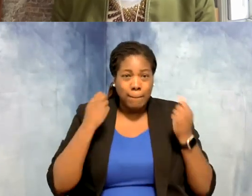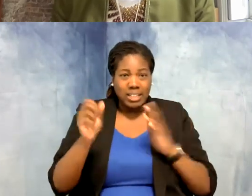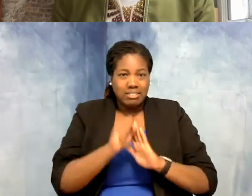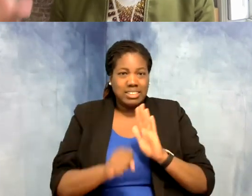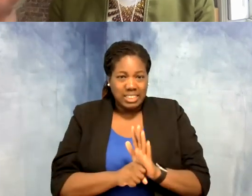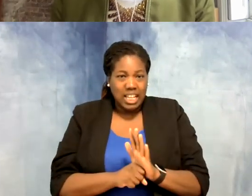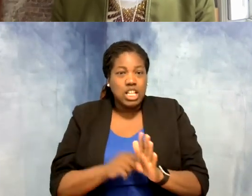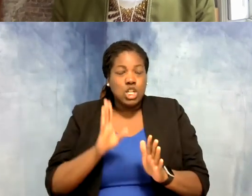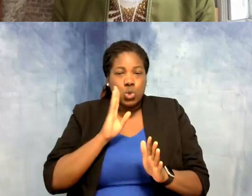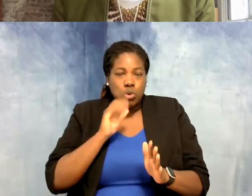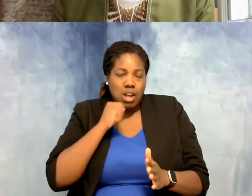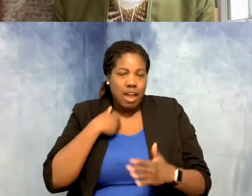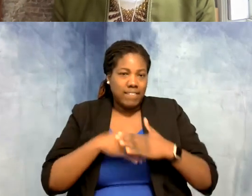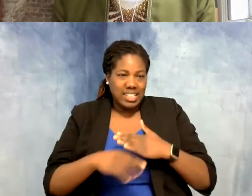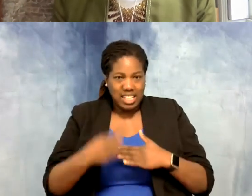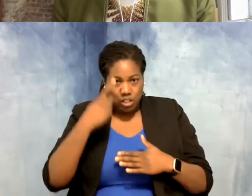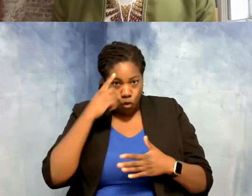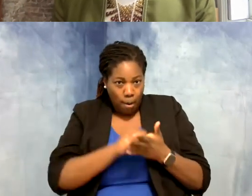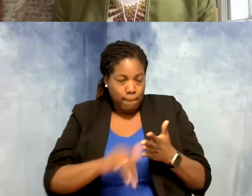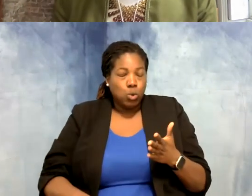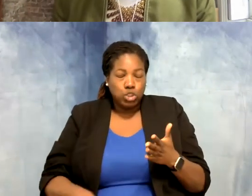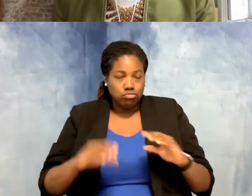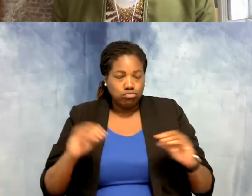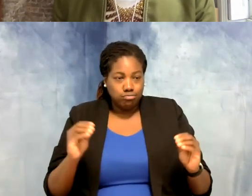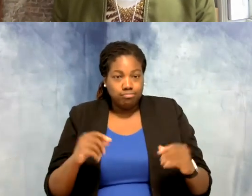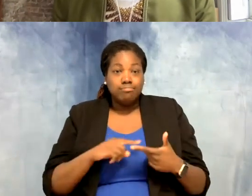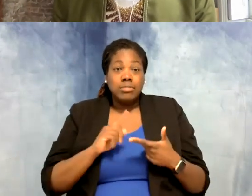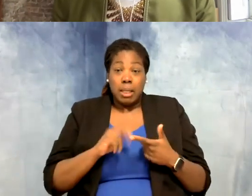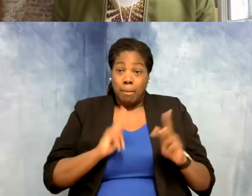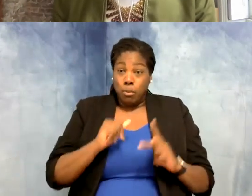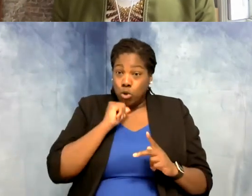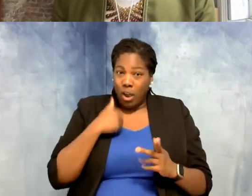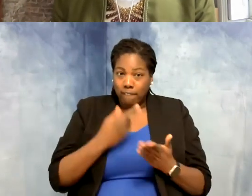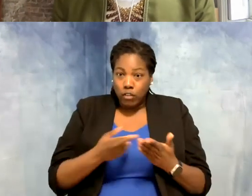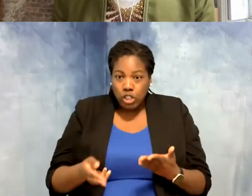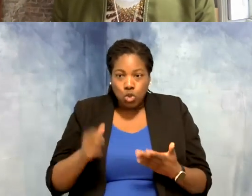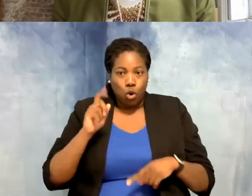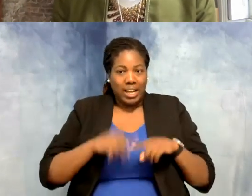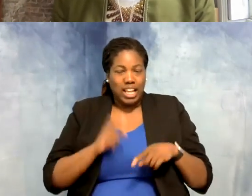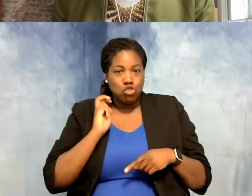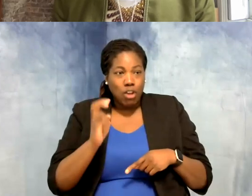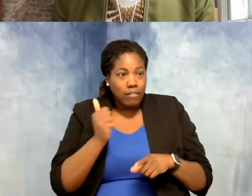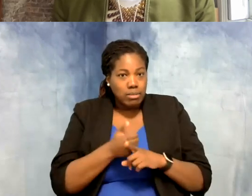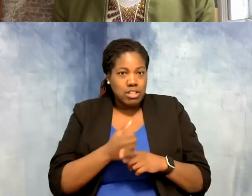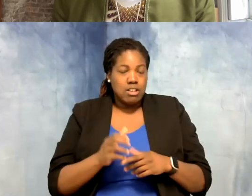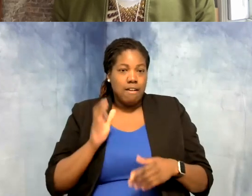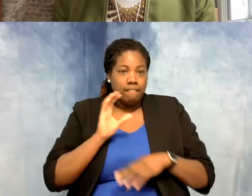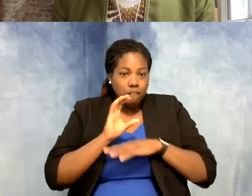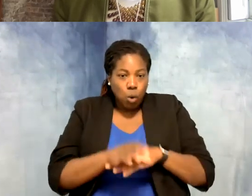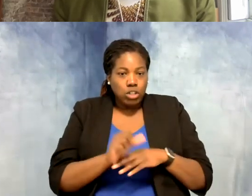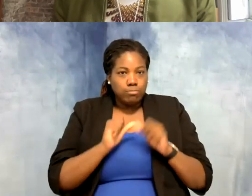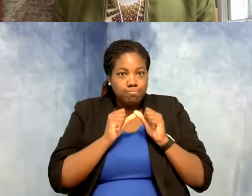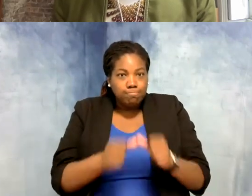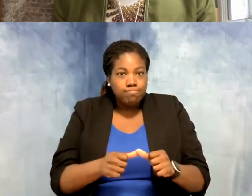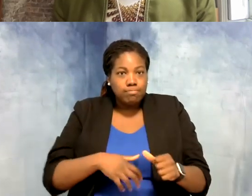will lose access to abortion completely. Those without resources or the ability to travel will be forced to remain pregnant against their